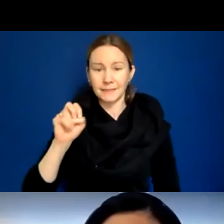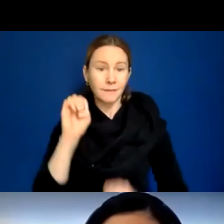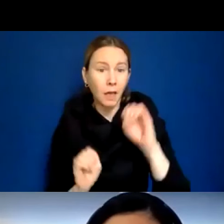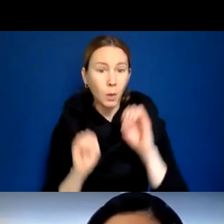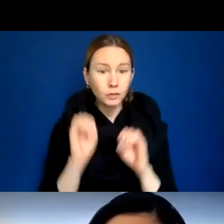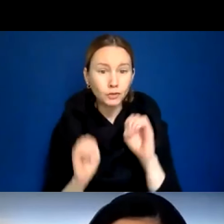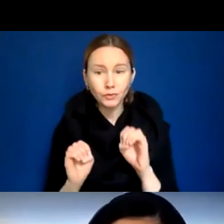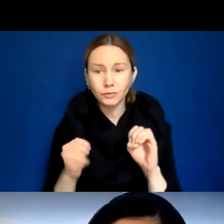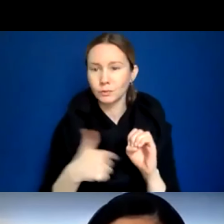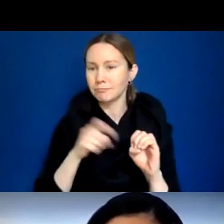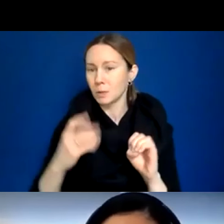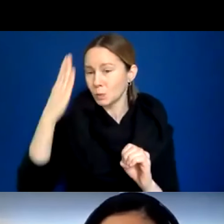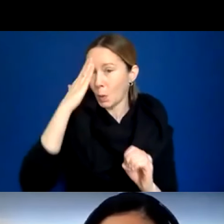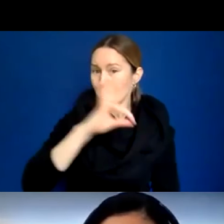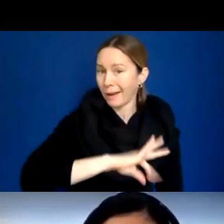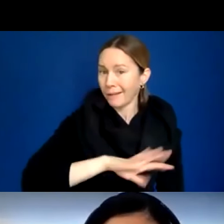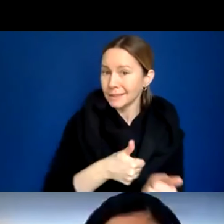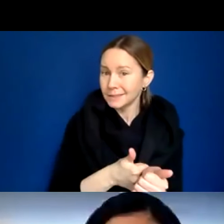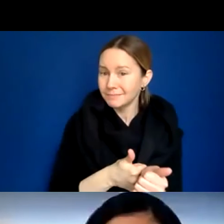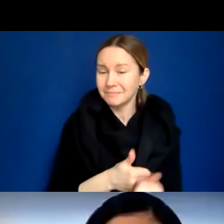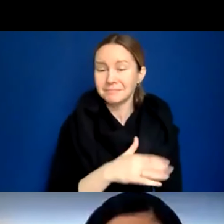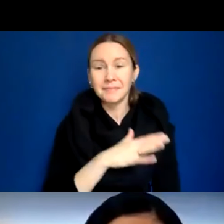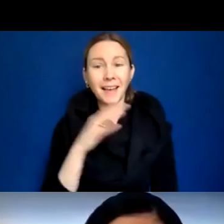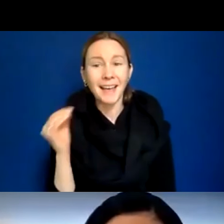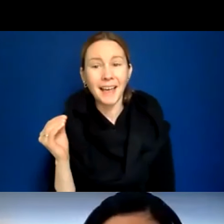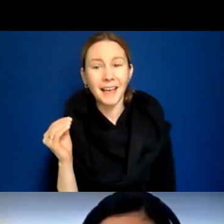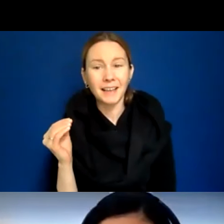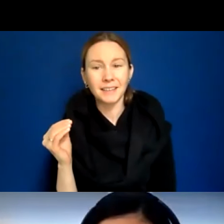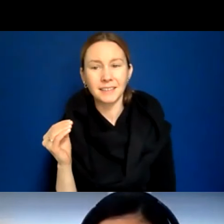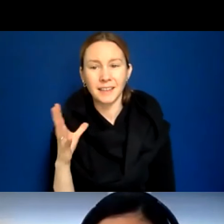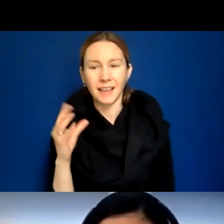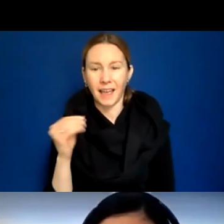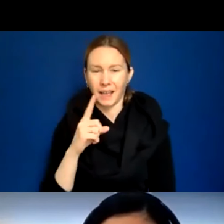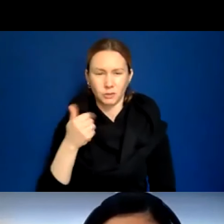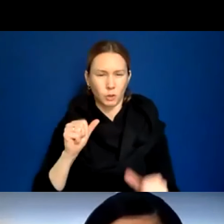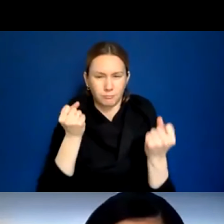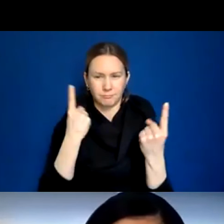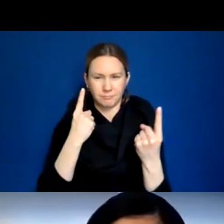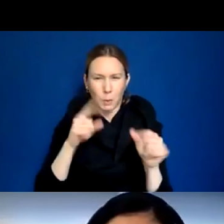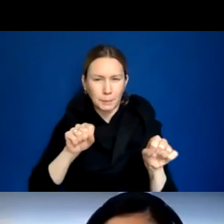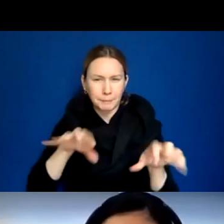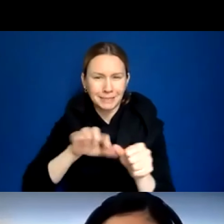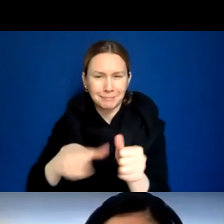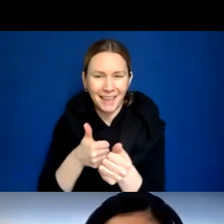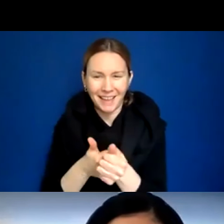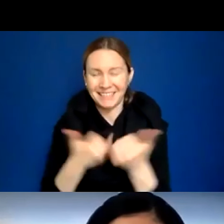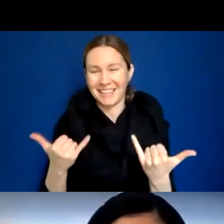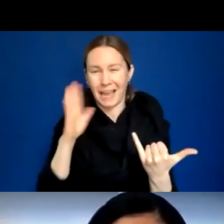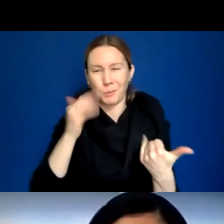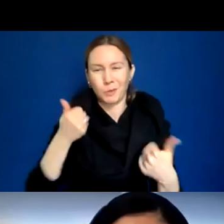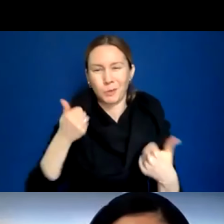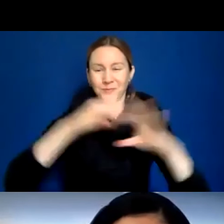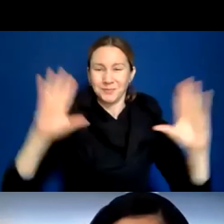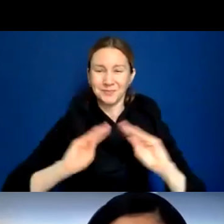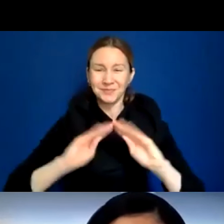first we need to know its benefits and to demystify it, which is what I will try to do today.